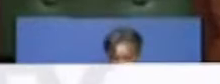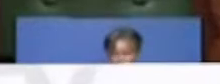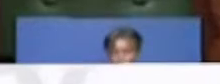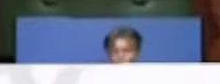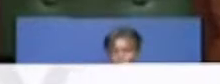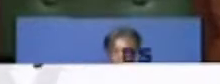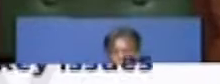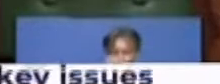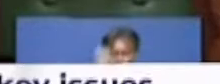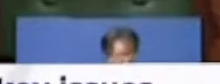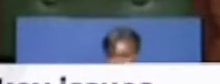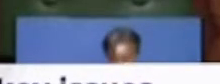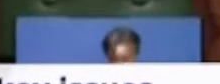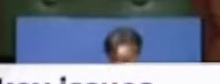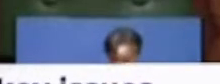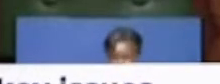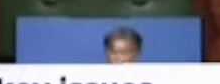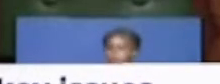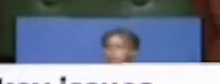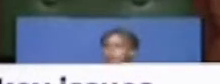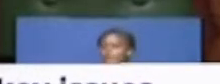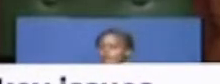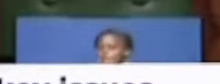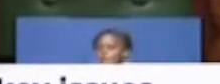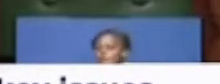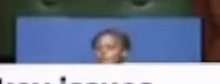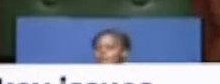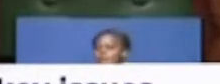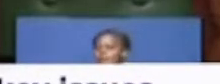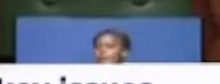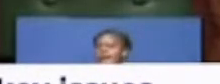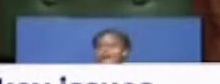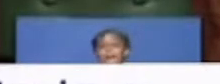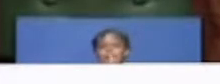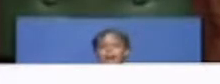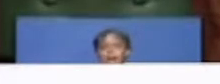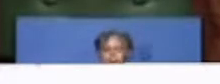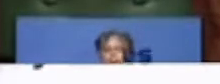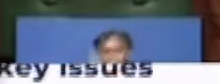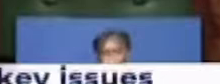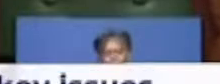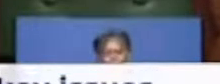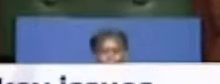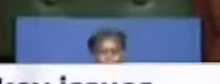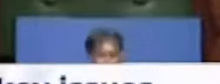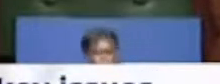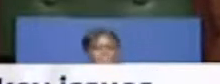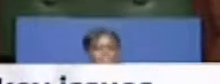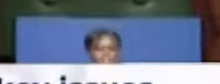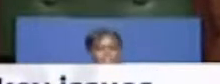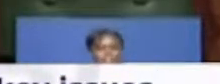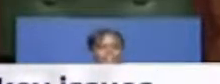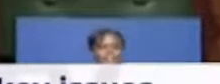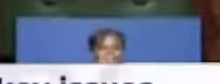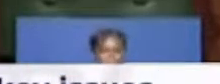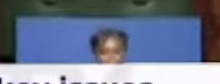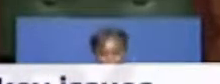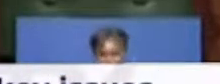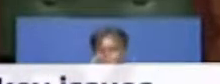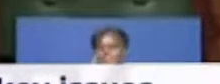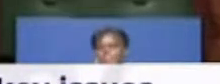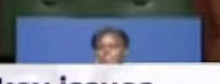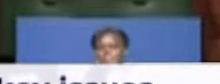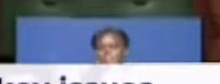today, we can proudly report that we have secured a true 100% transition rate for three successive